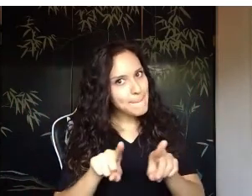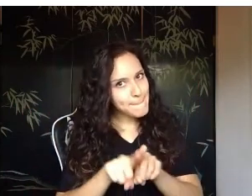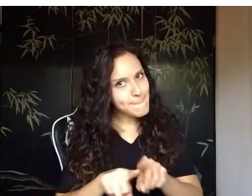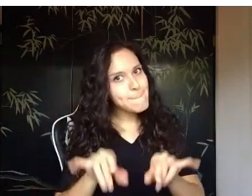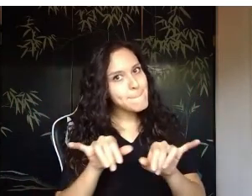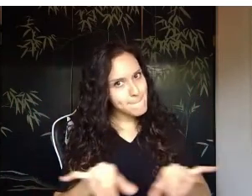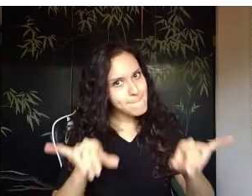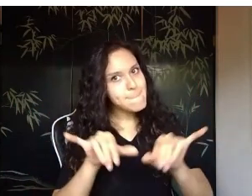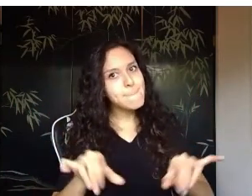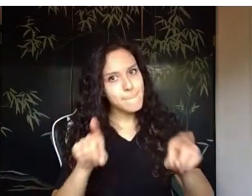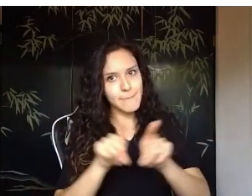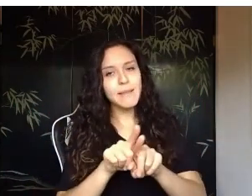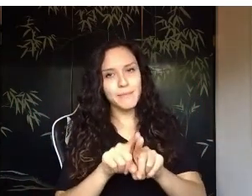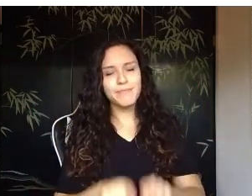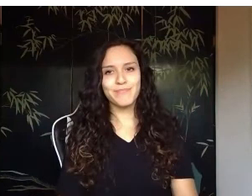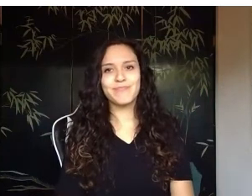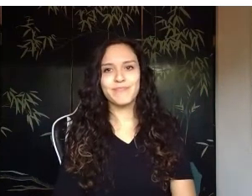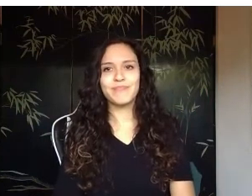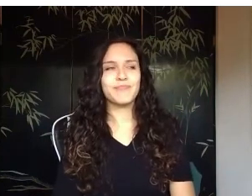the same number.